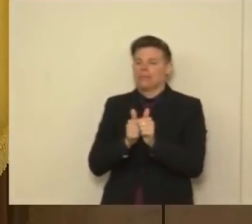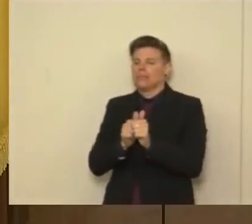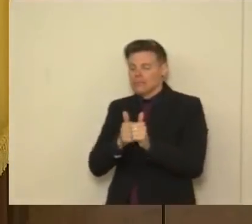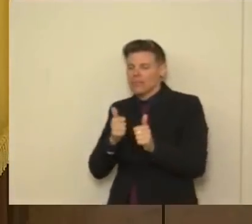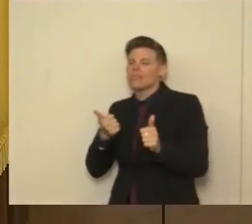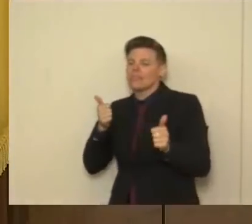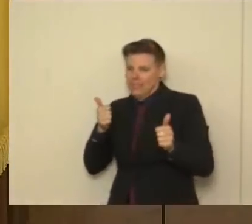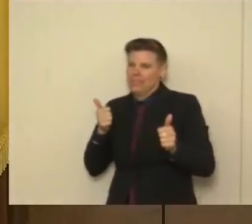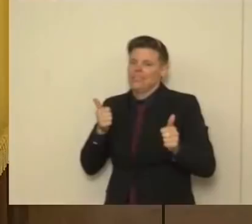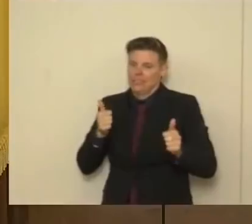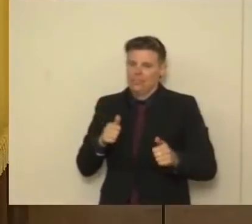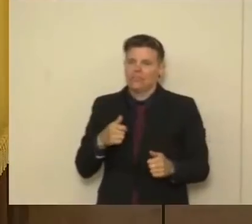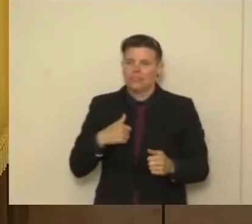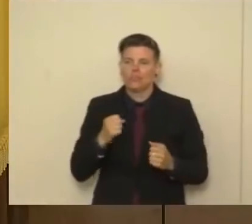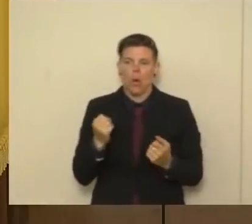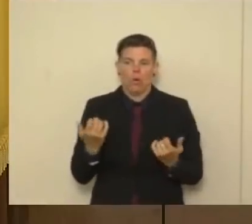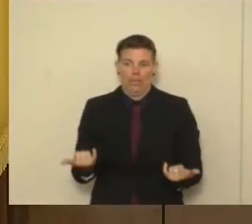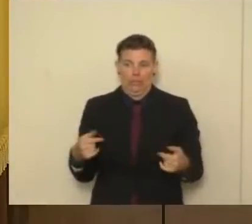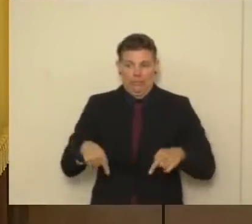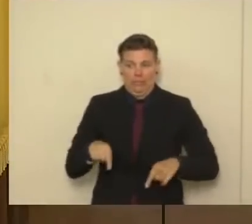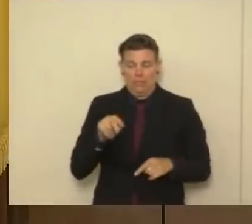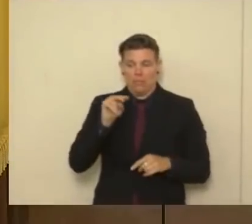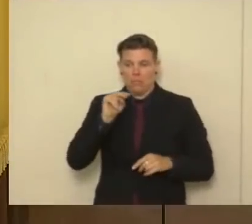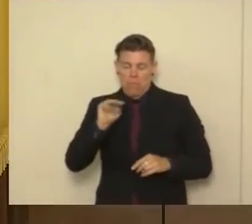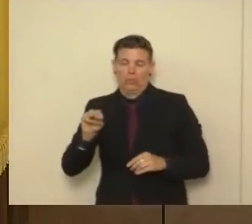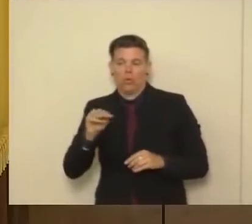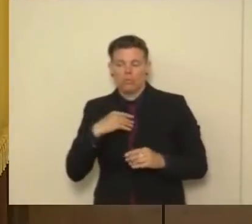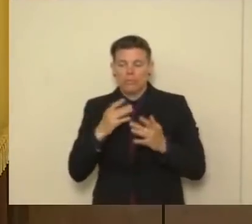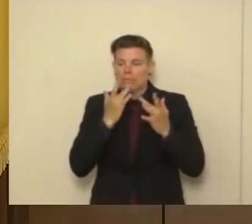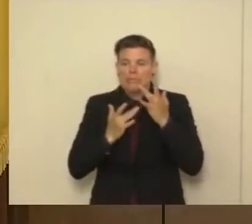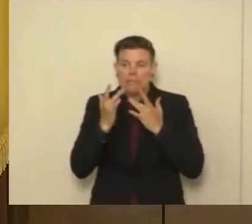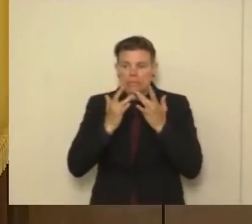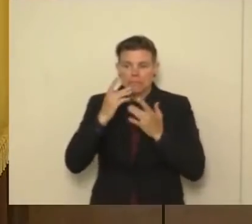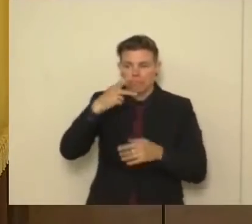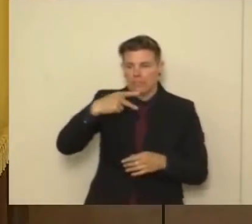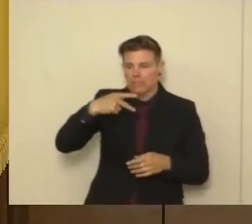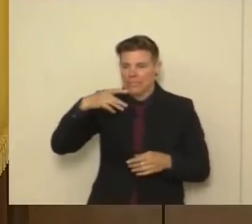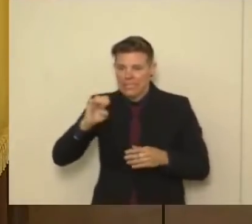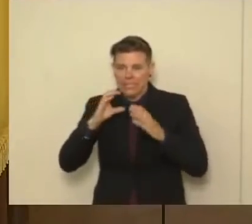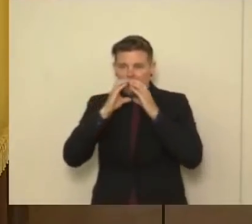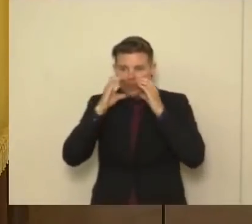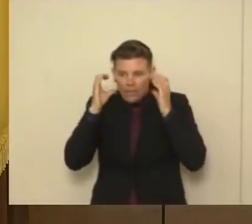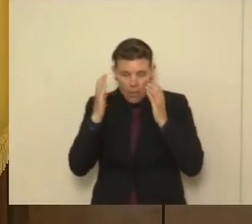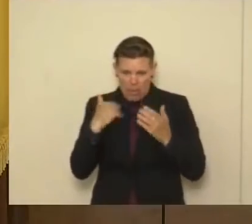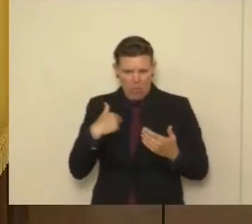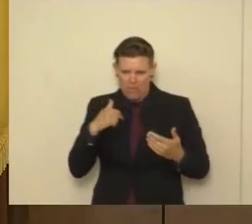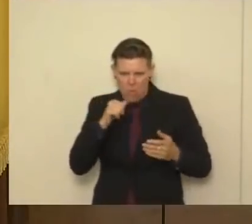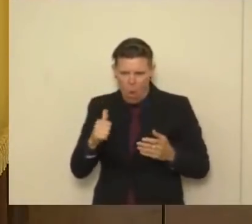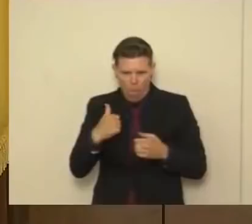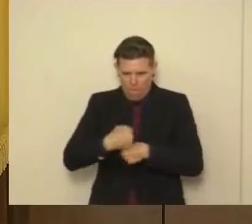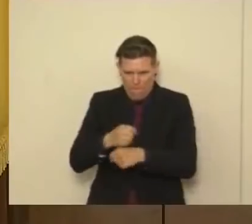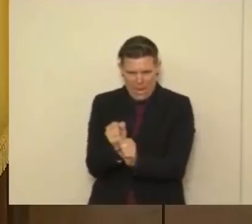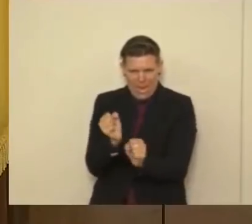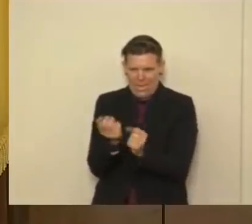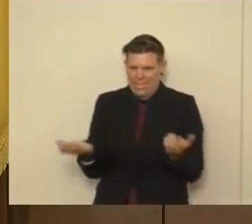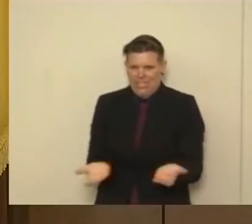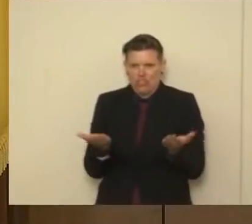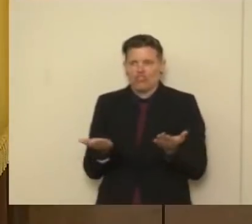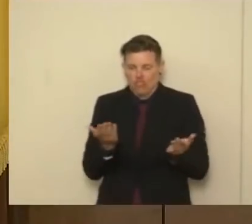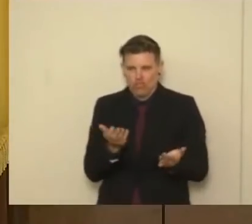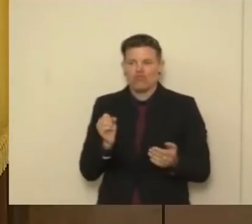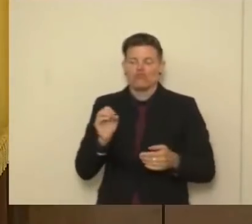in as PPE is. And in fact, PPE, because we're not really manufacturing it in our country, is again going to be